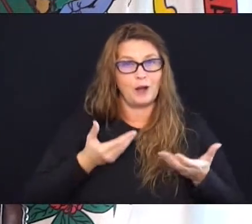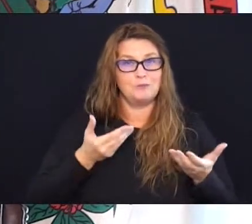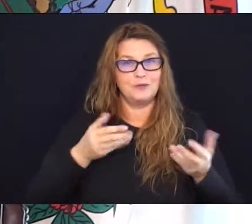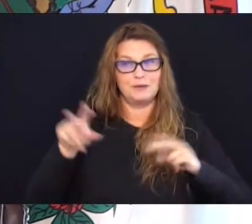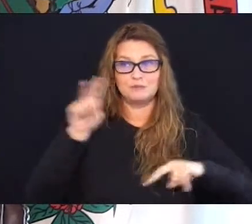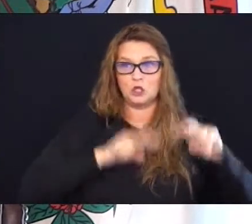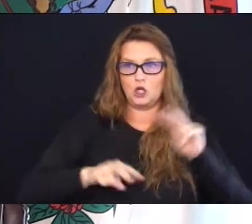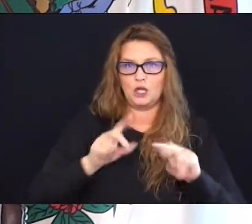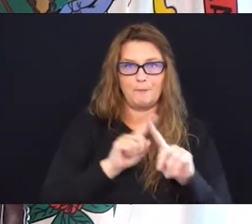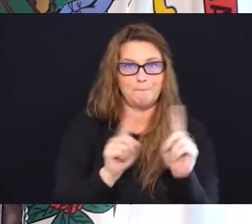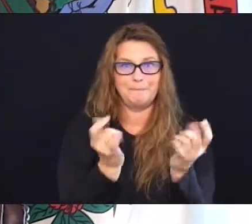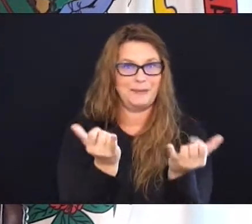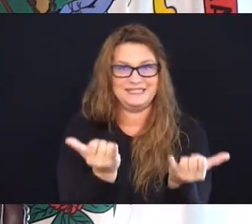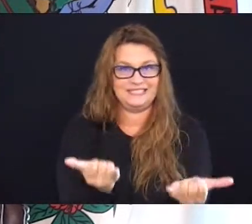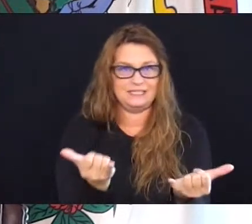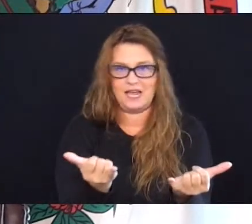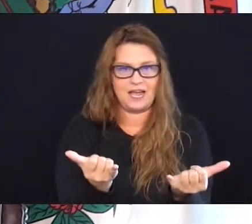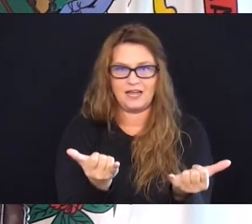But today,